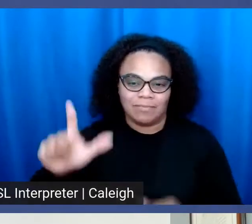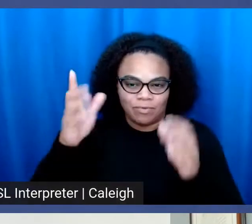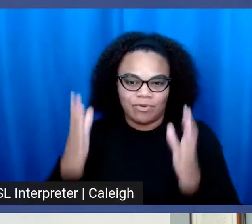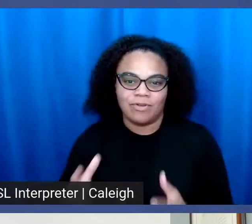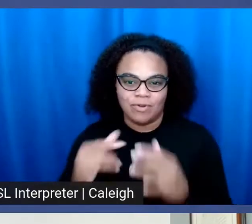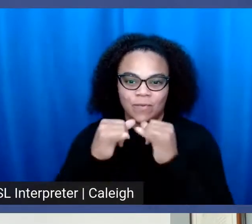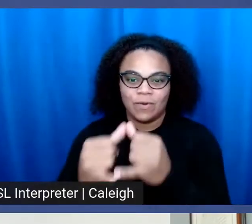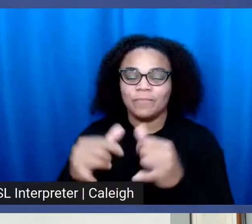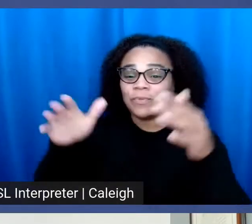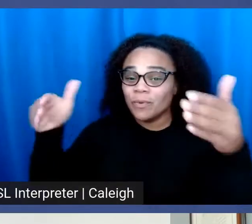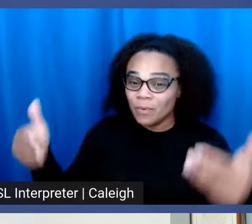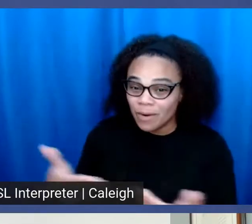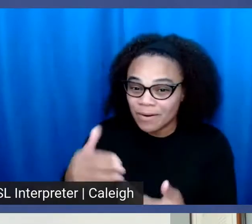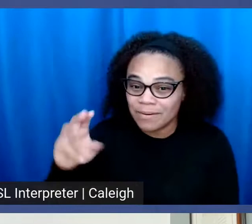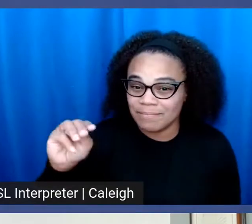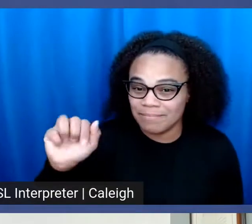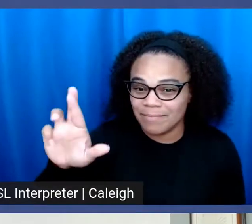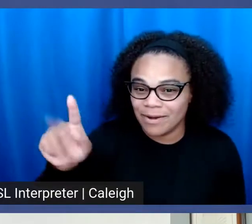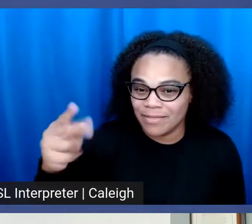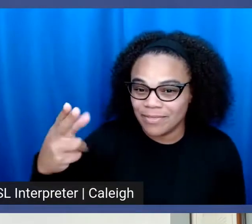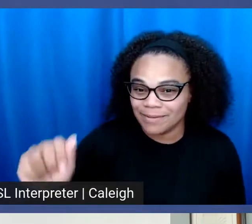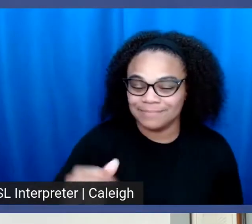Martha. Thank you.